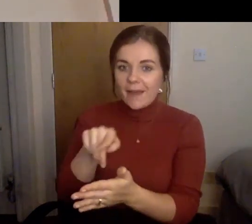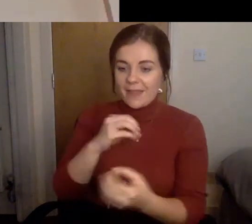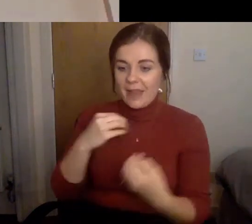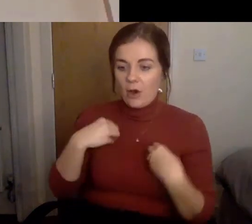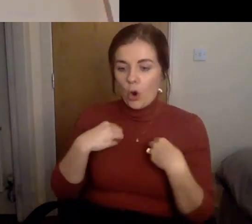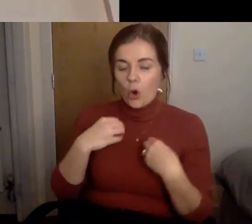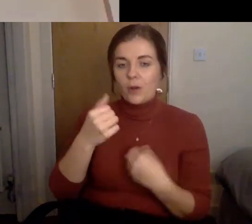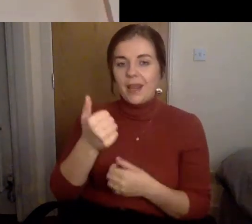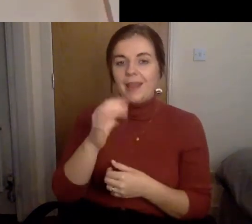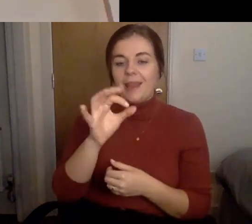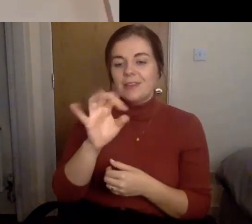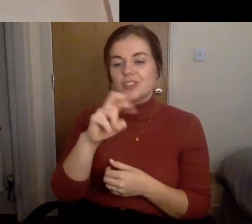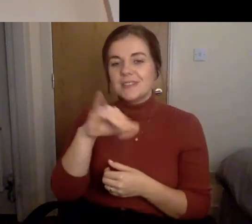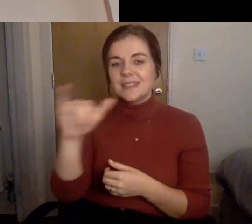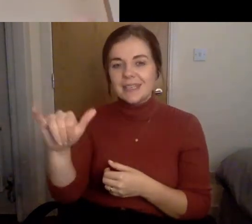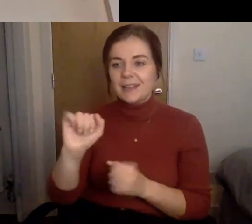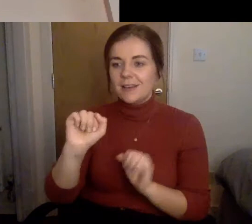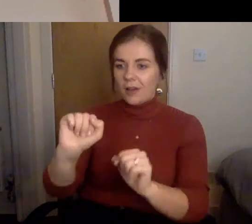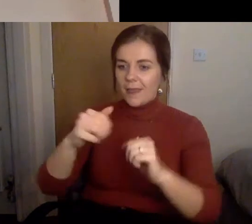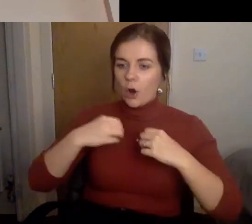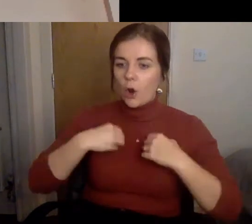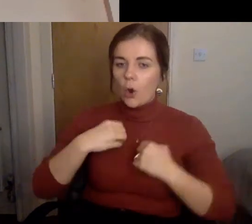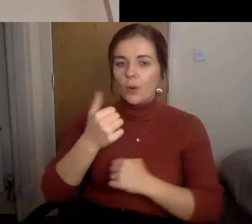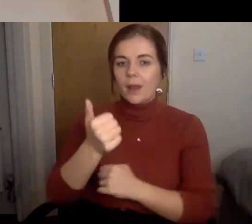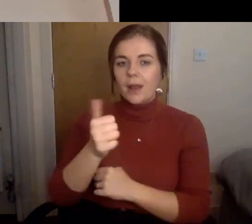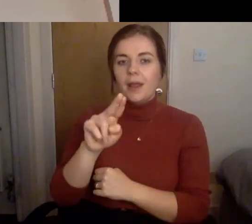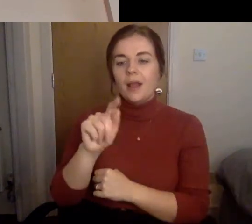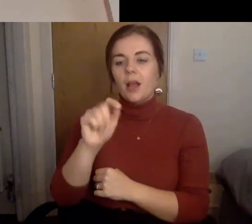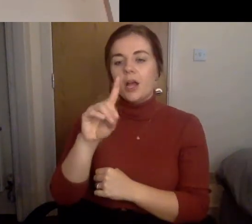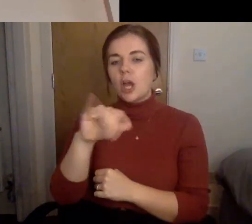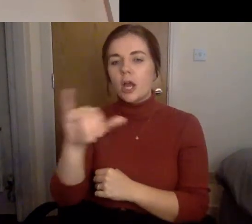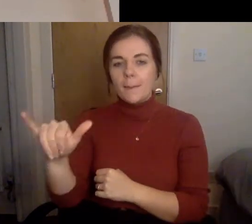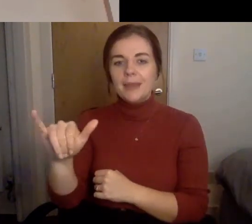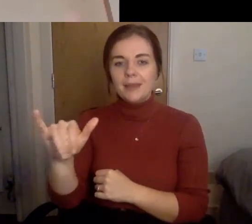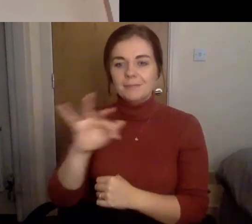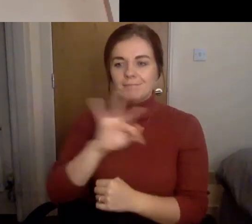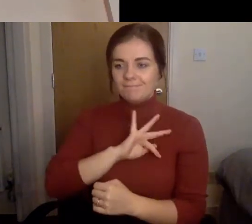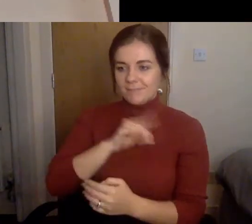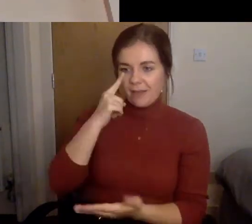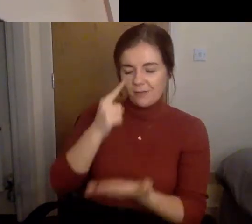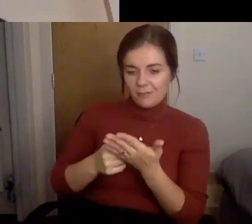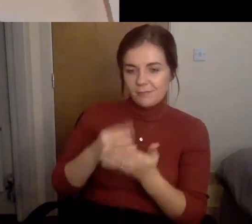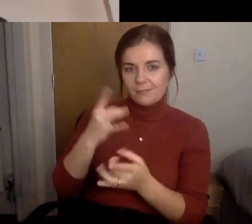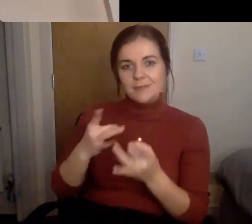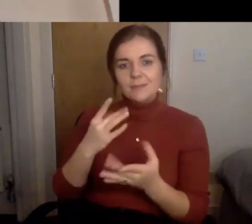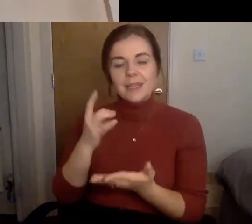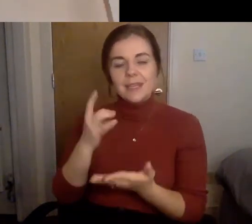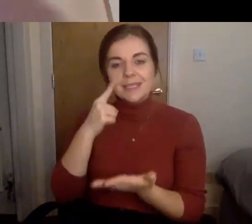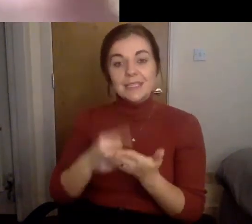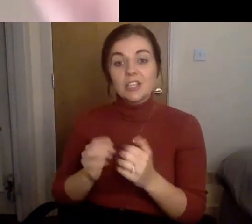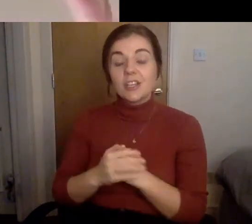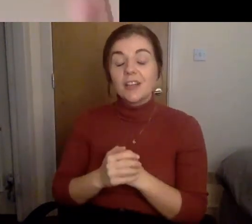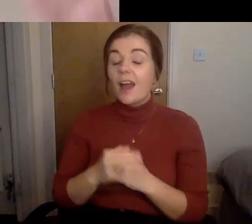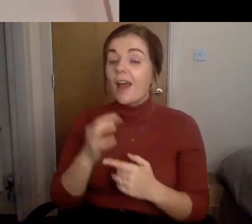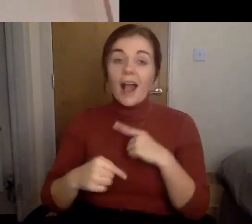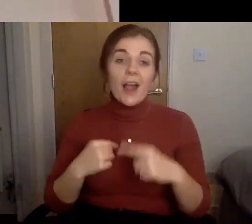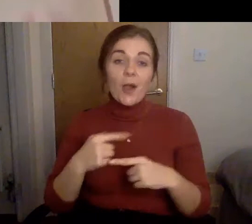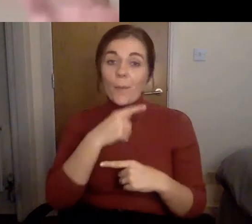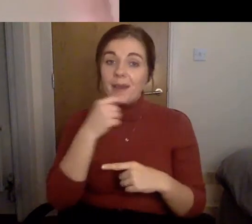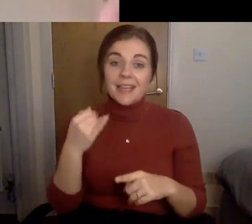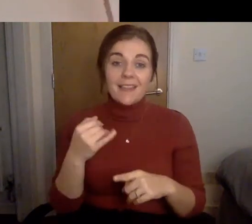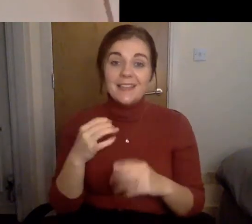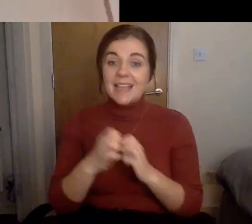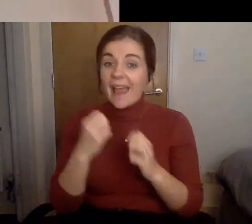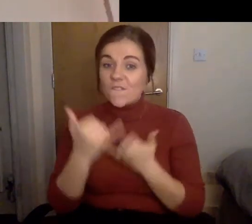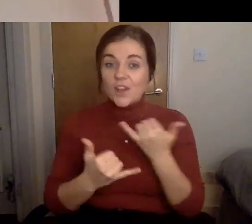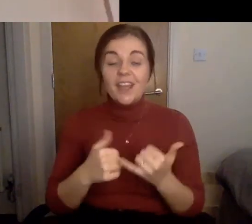it's so. I think even just to flag it there, because it's the big elephant in the room always, and the students always every year, first years come in, I